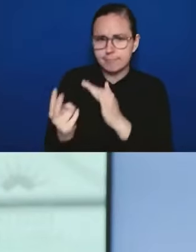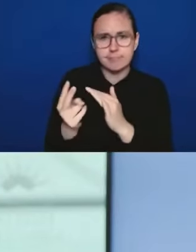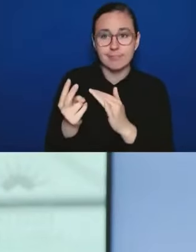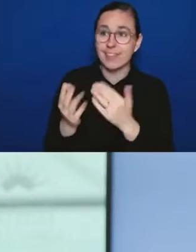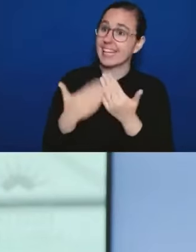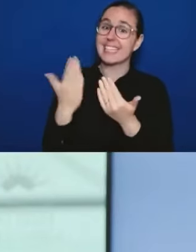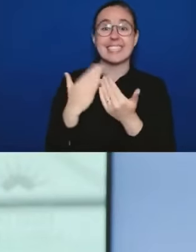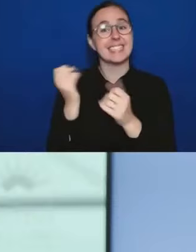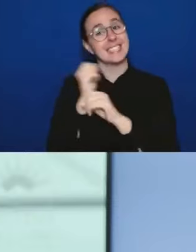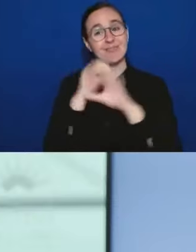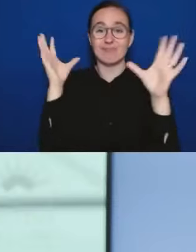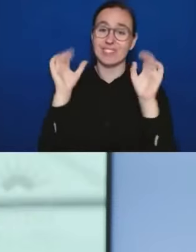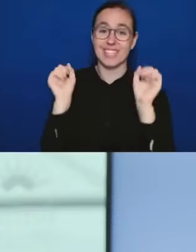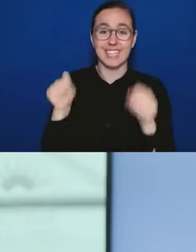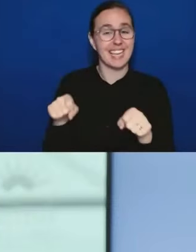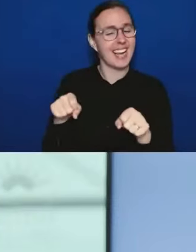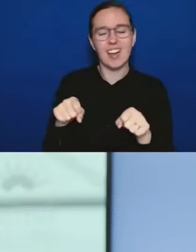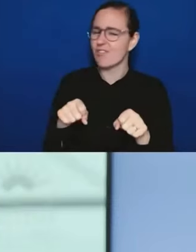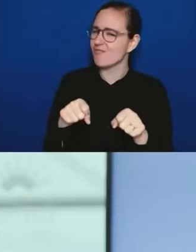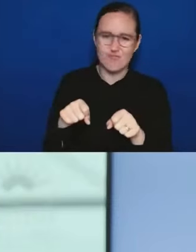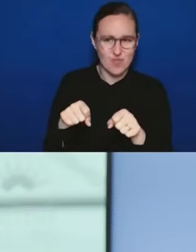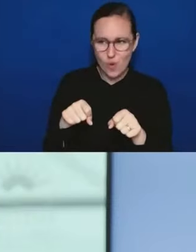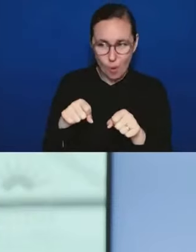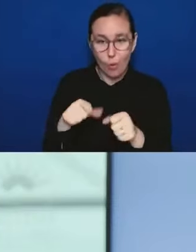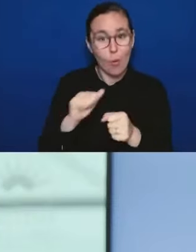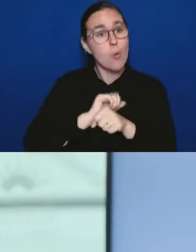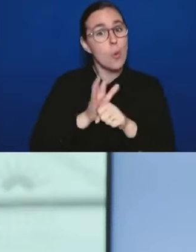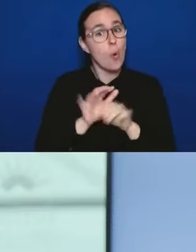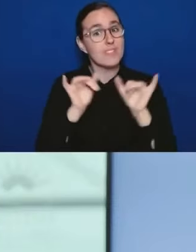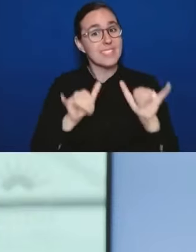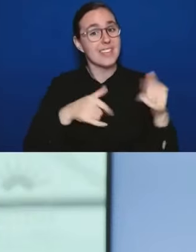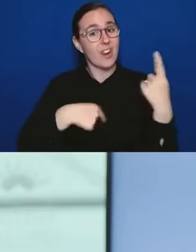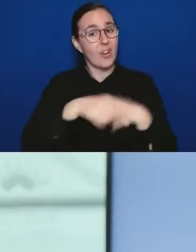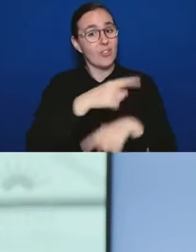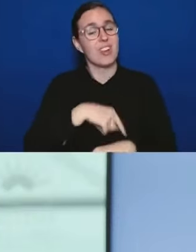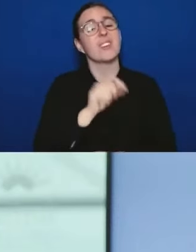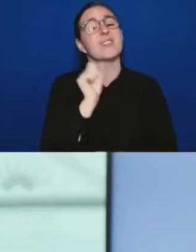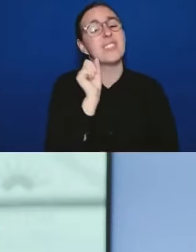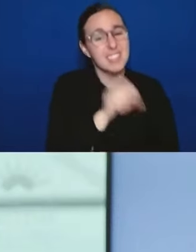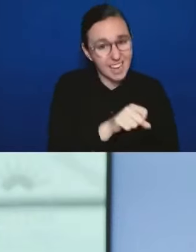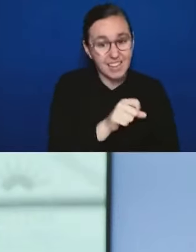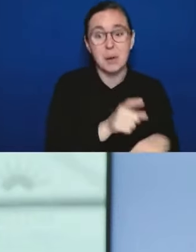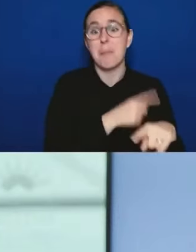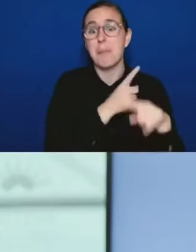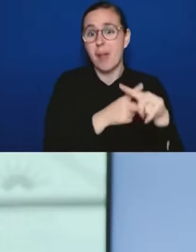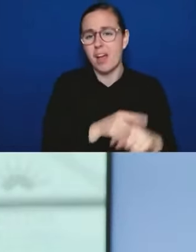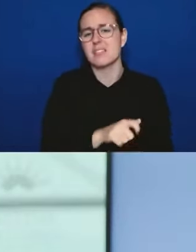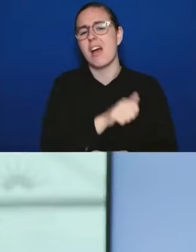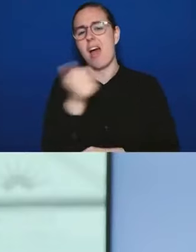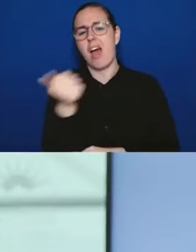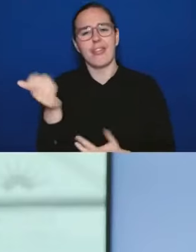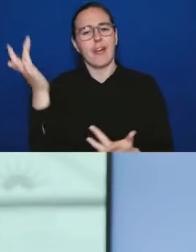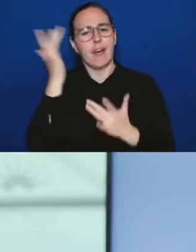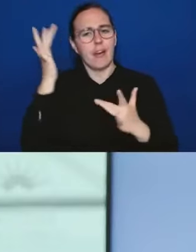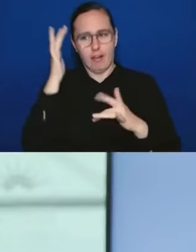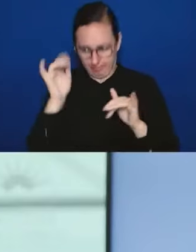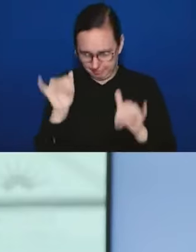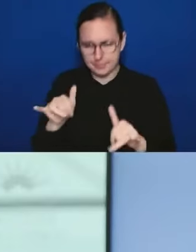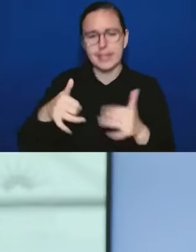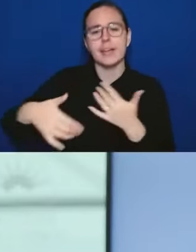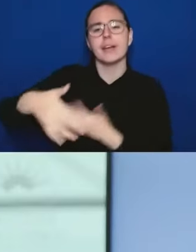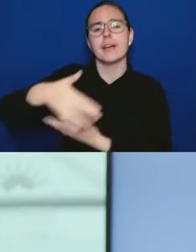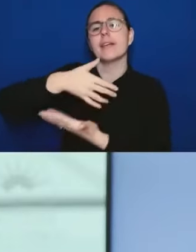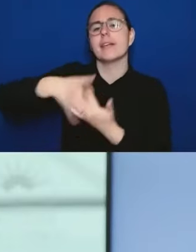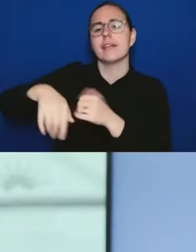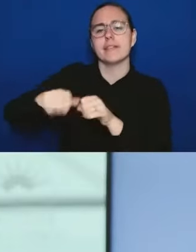we are likely to see again come this fall. But we do know a lot now about SARS-CoV-2,